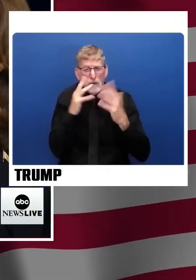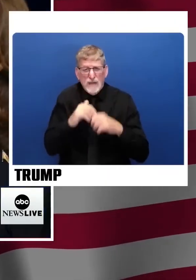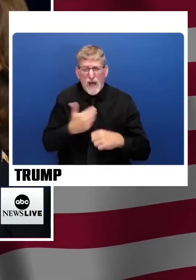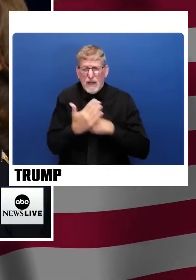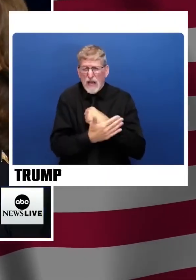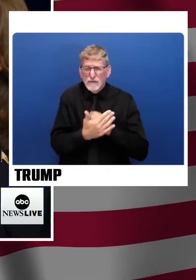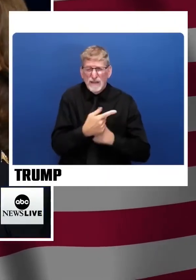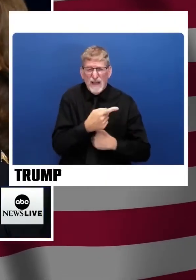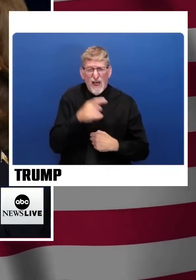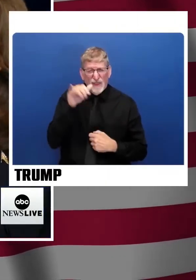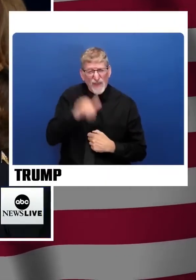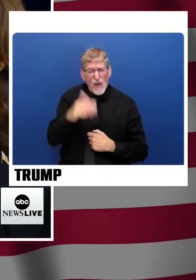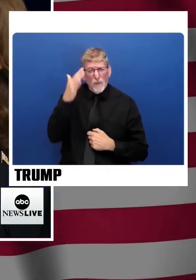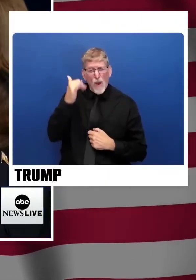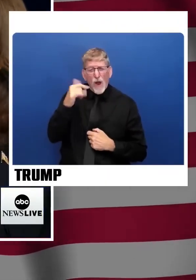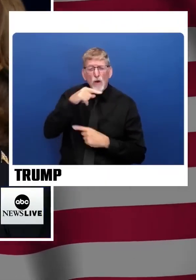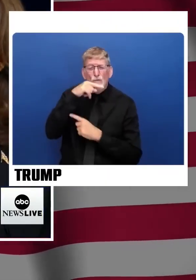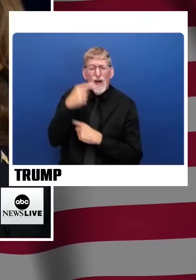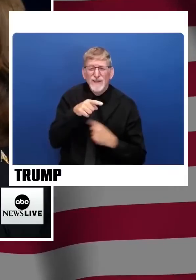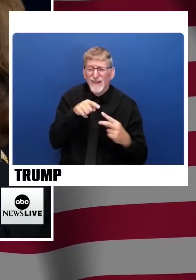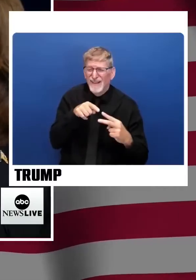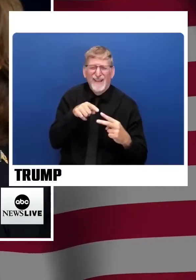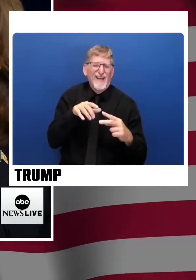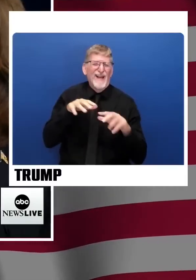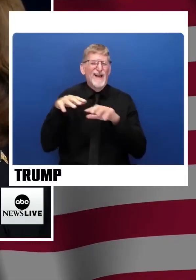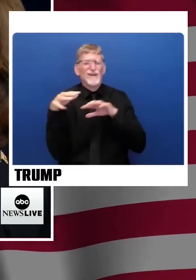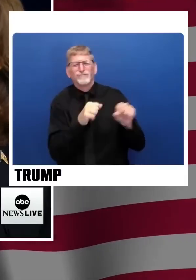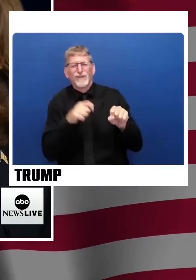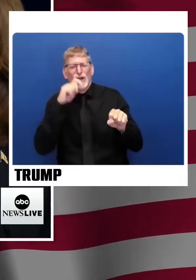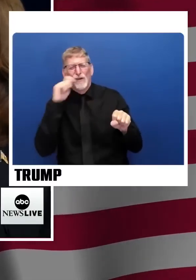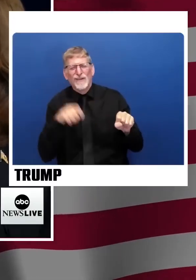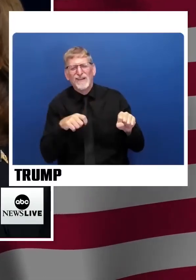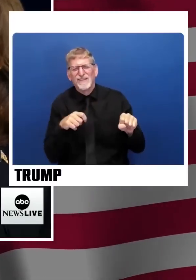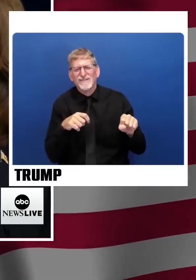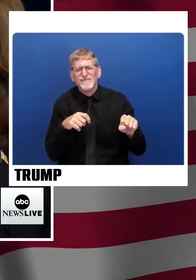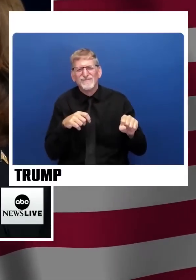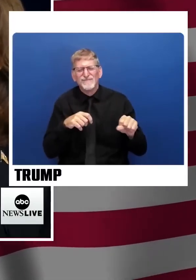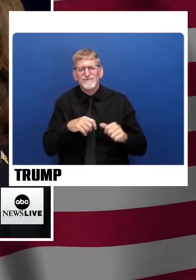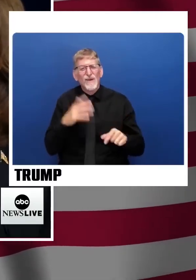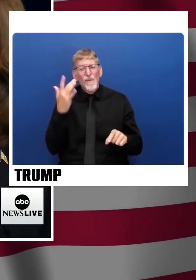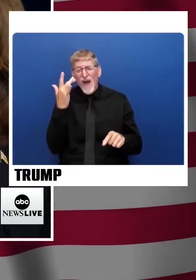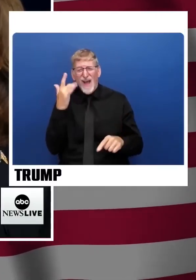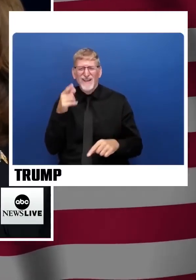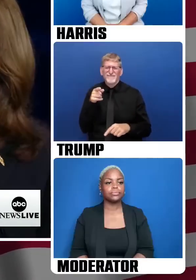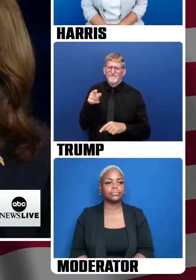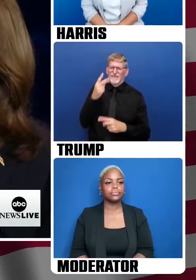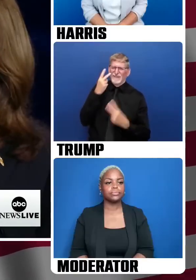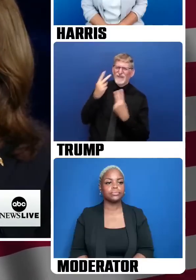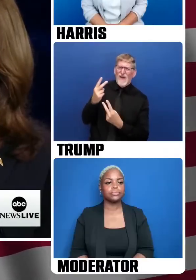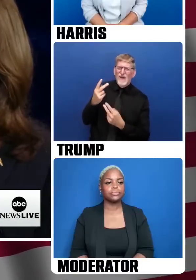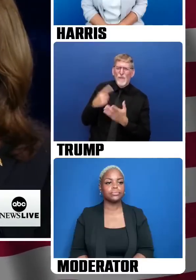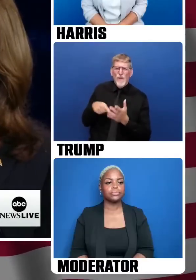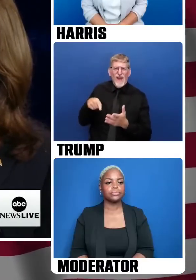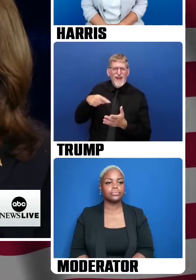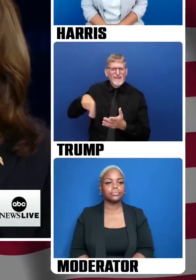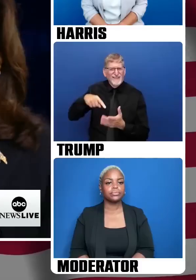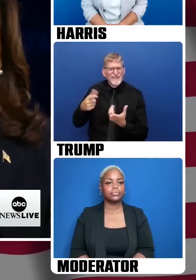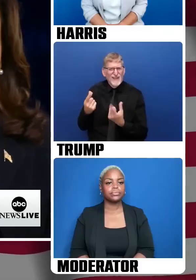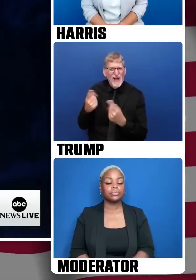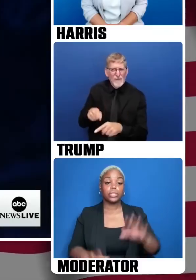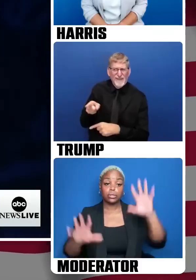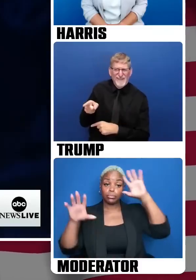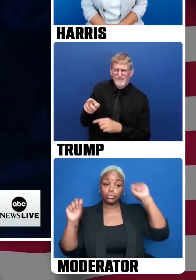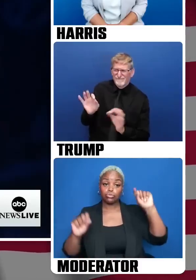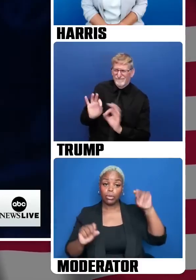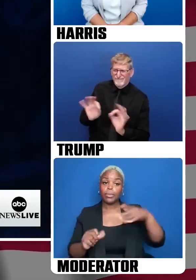Russia attacked Ukraine, because they saw how incompetent she and her boss are. President Trump, thank you. I want to move